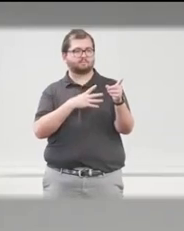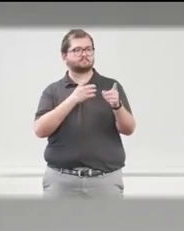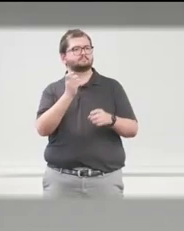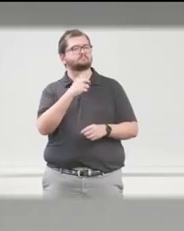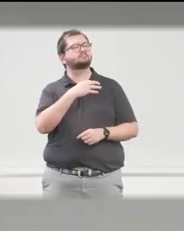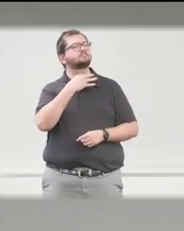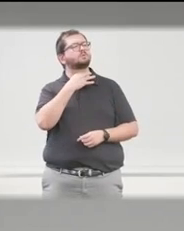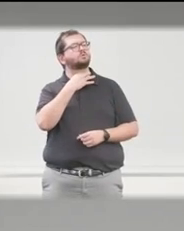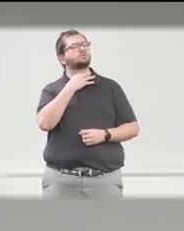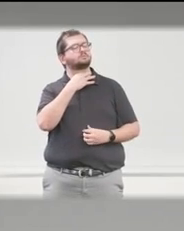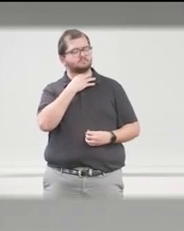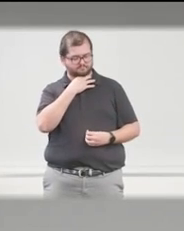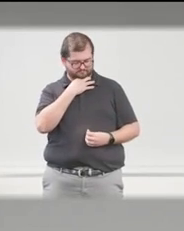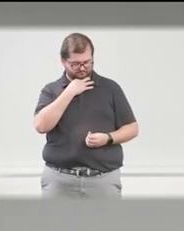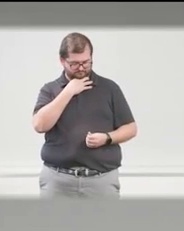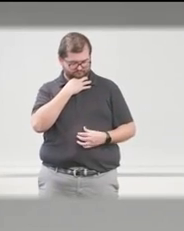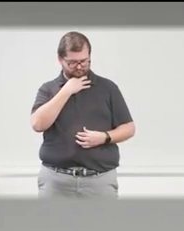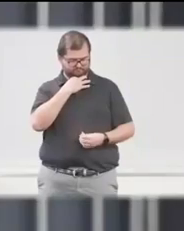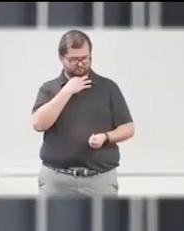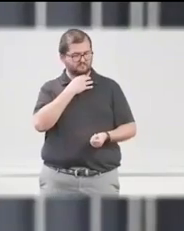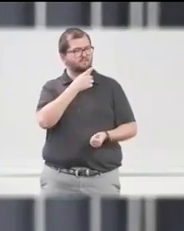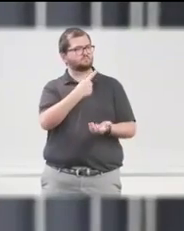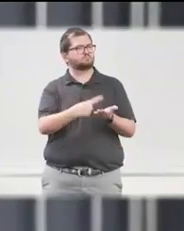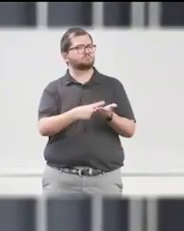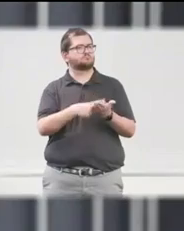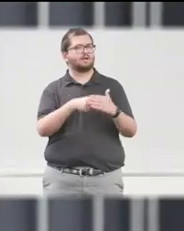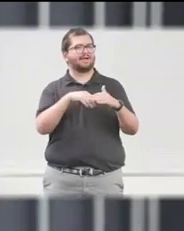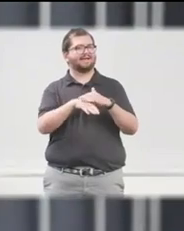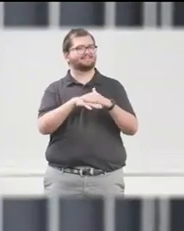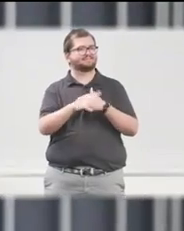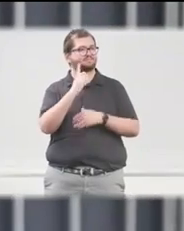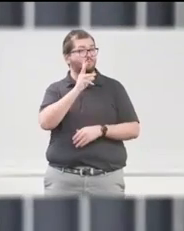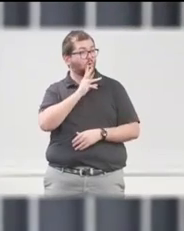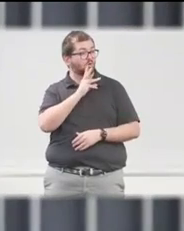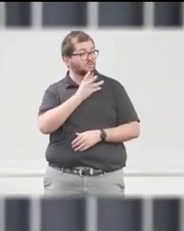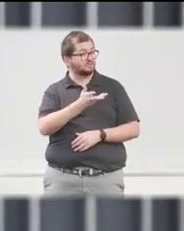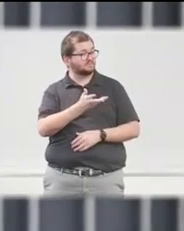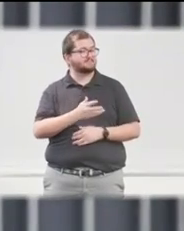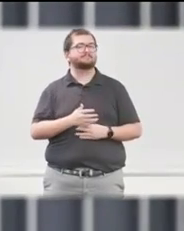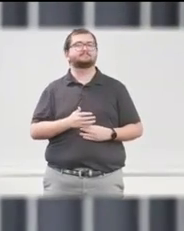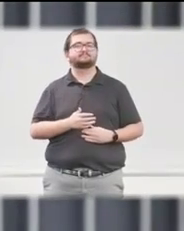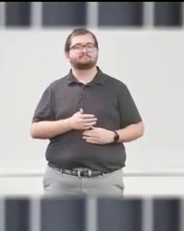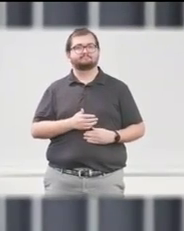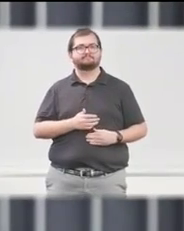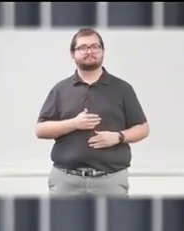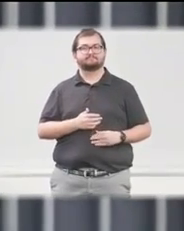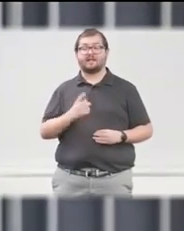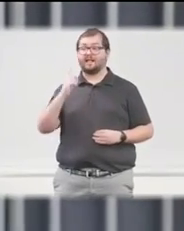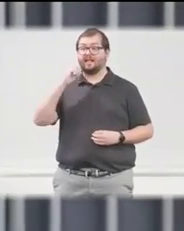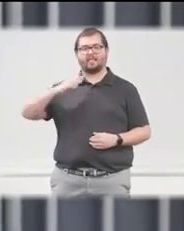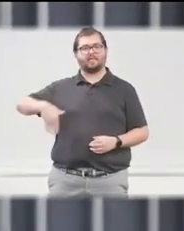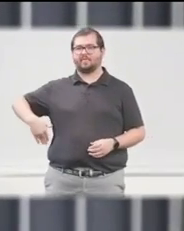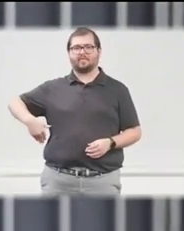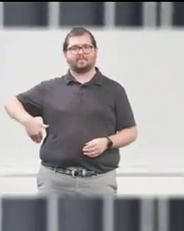Have you addressed access to water? Access to water. I don't think we have